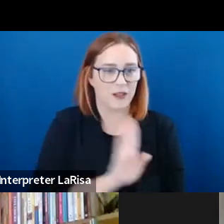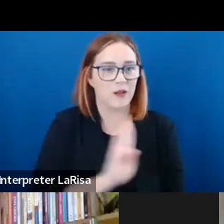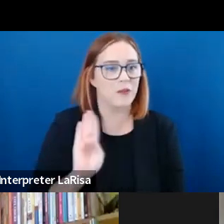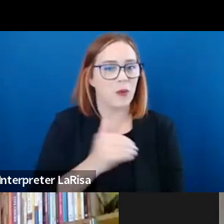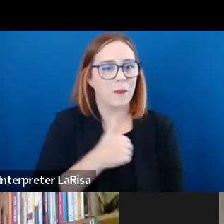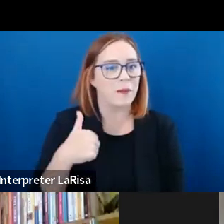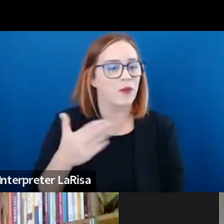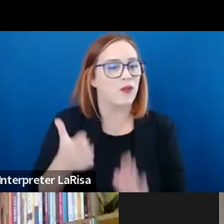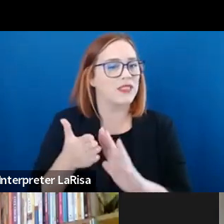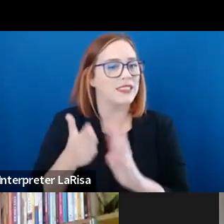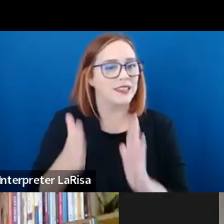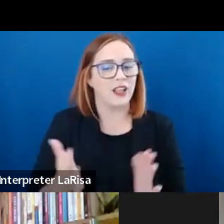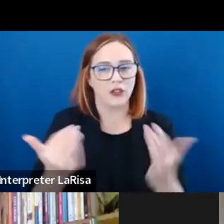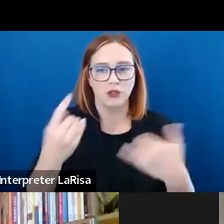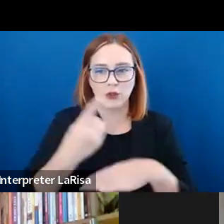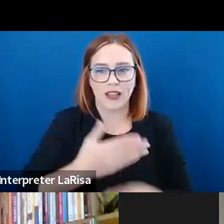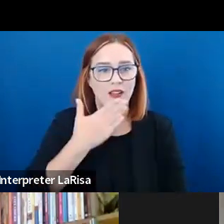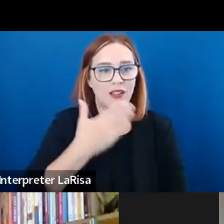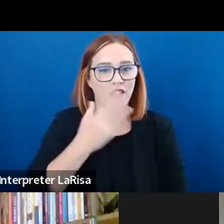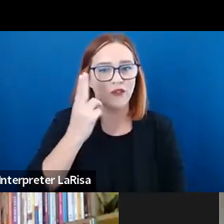you for joining us for this workshop.